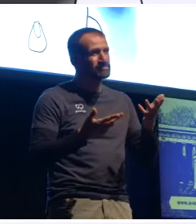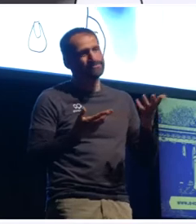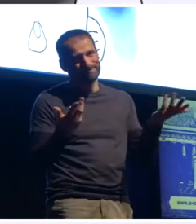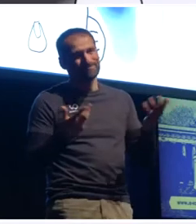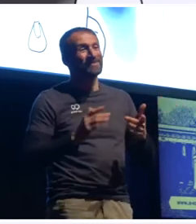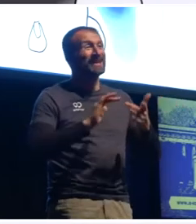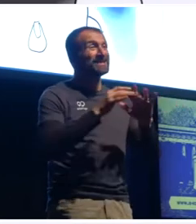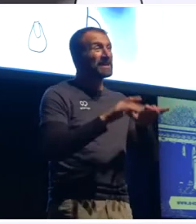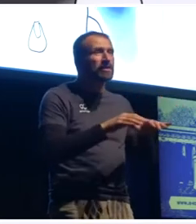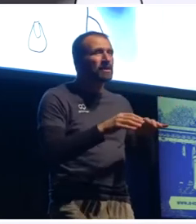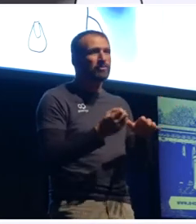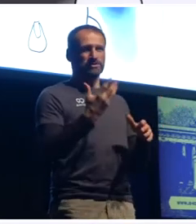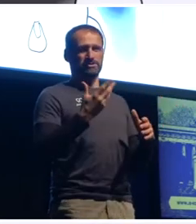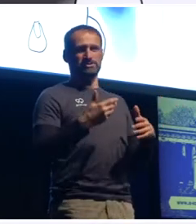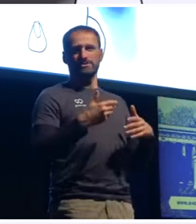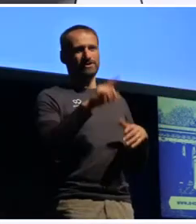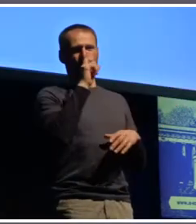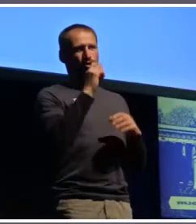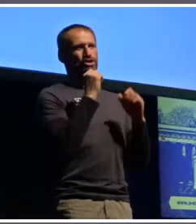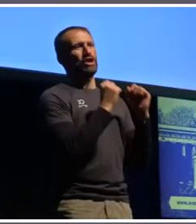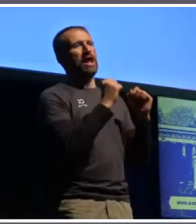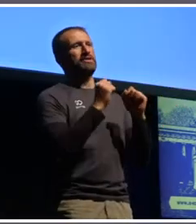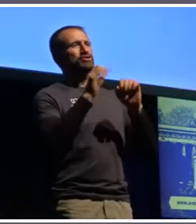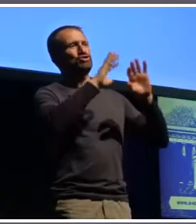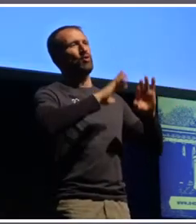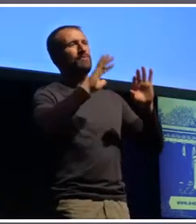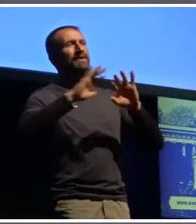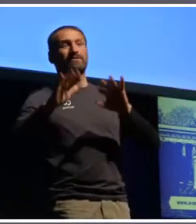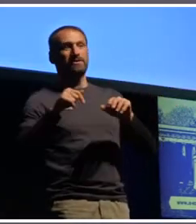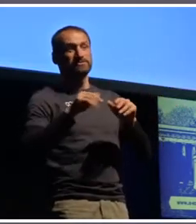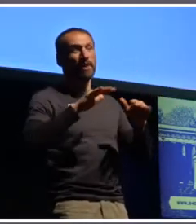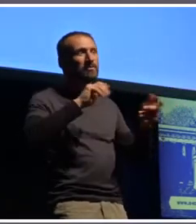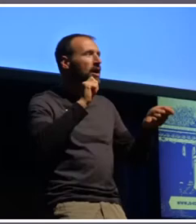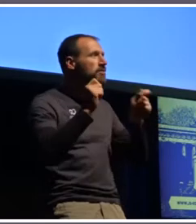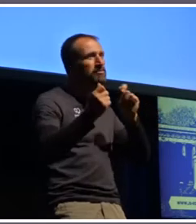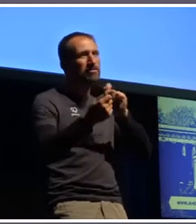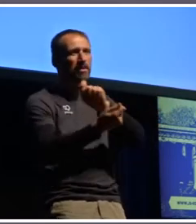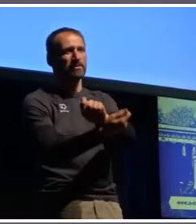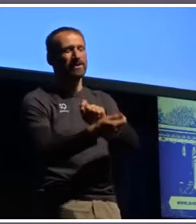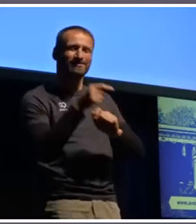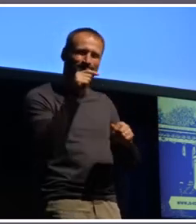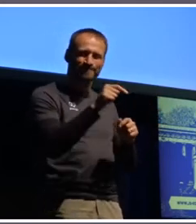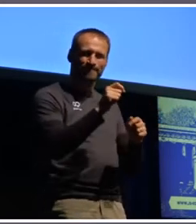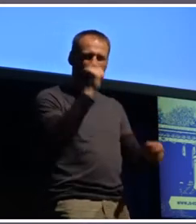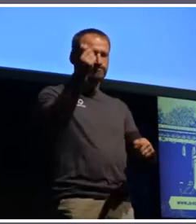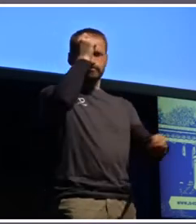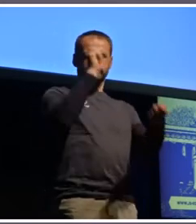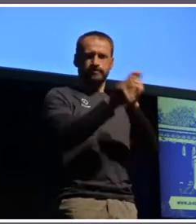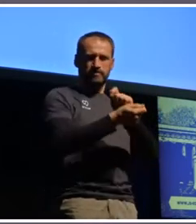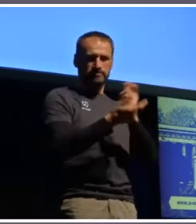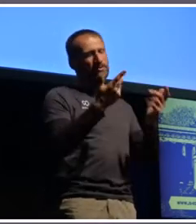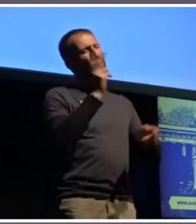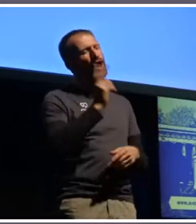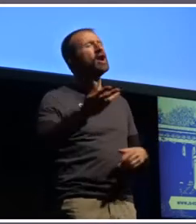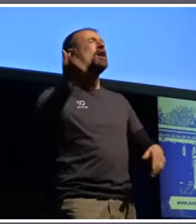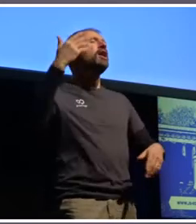developer was working with more than static documents. So the twist. These often proprietary concepts introduced decades ago